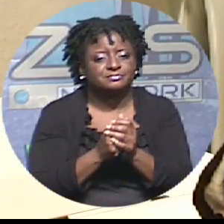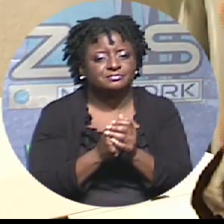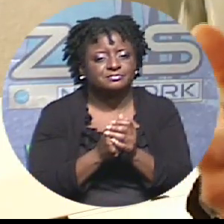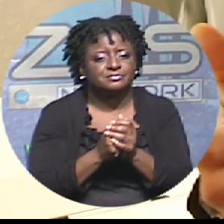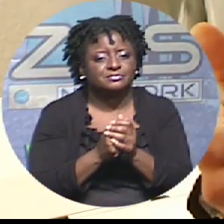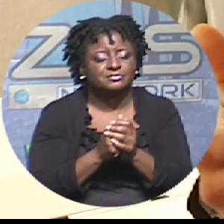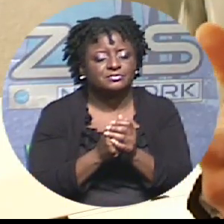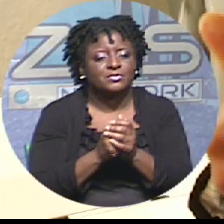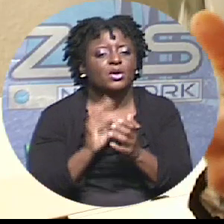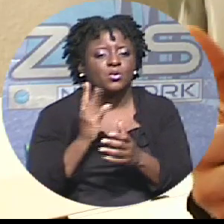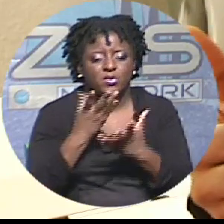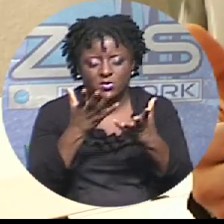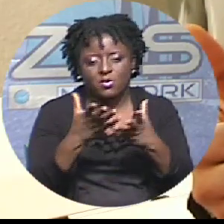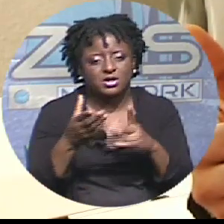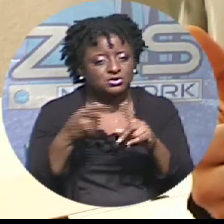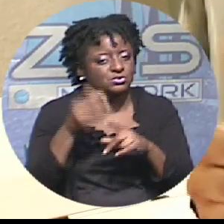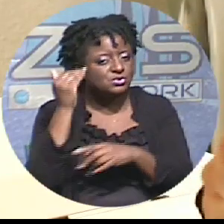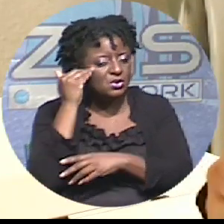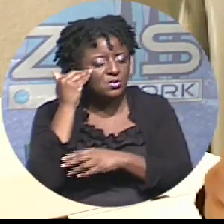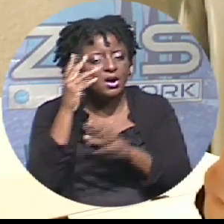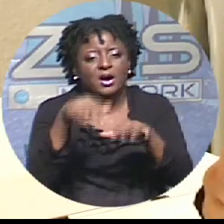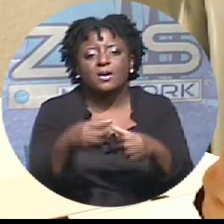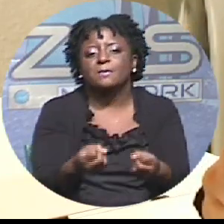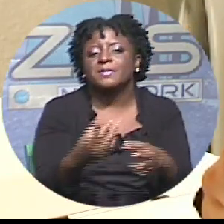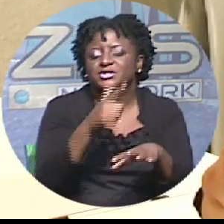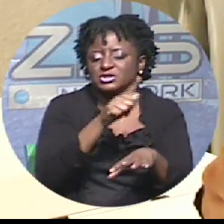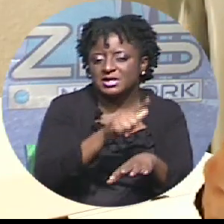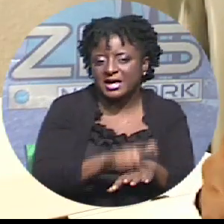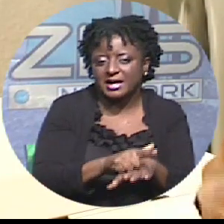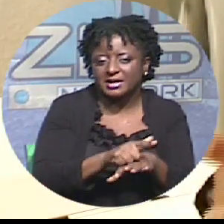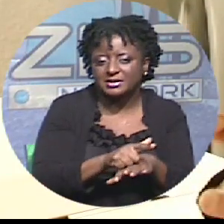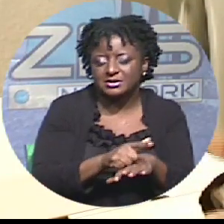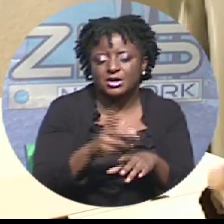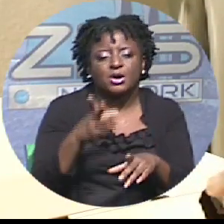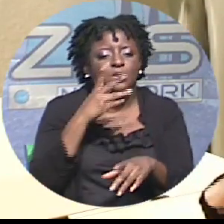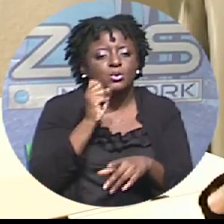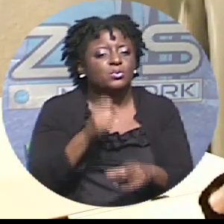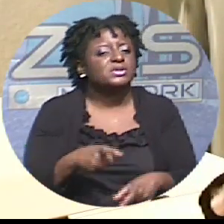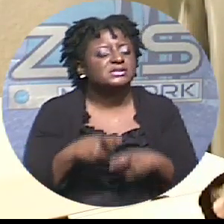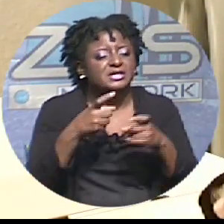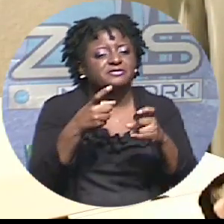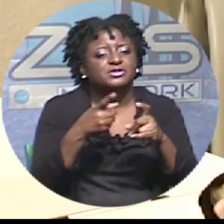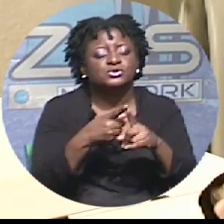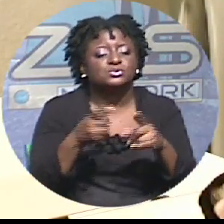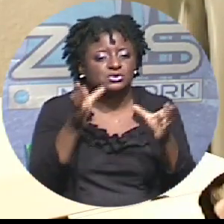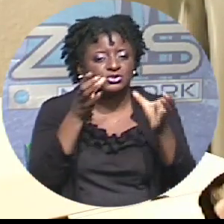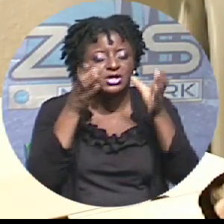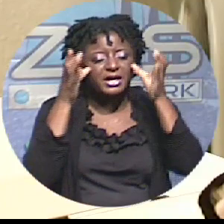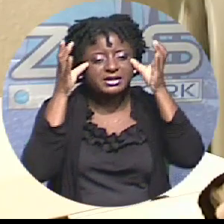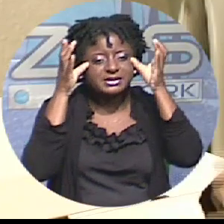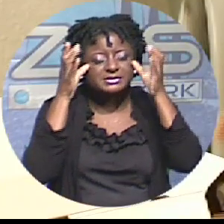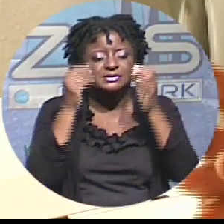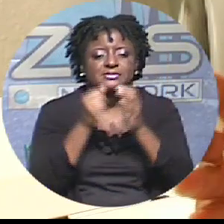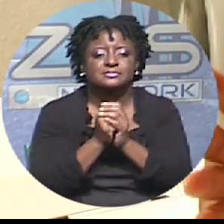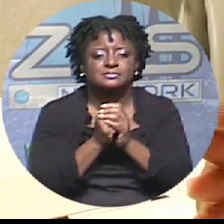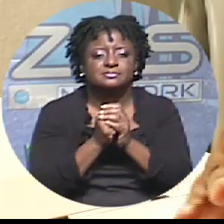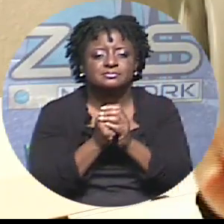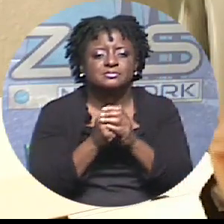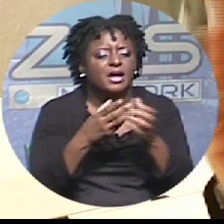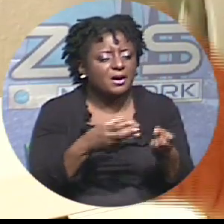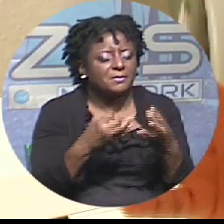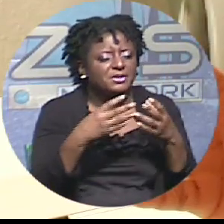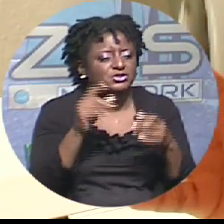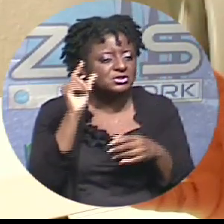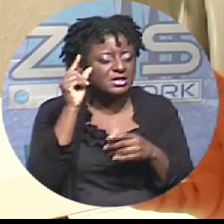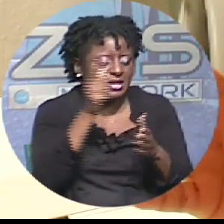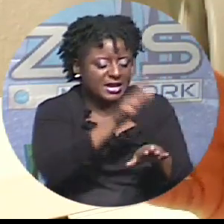how much land, if any, was granted to the Chinese, whether outright